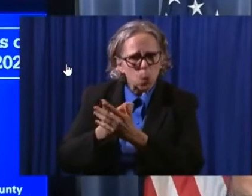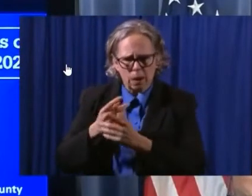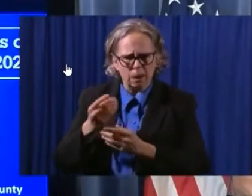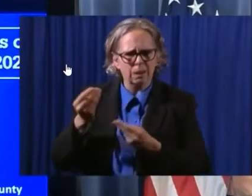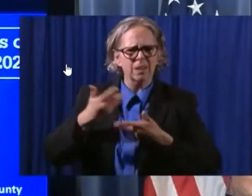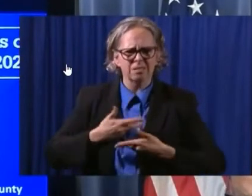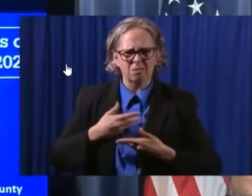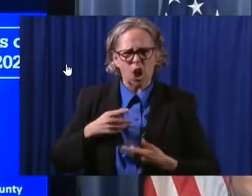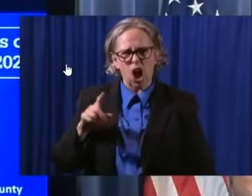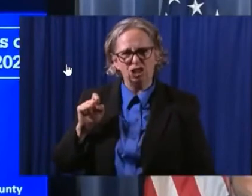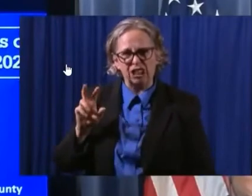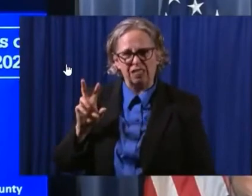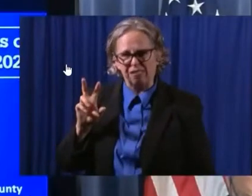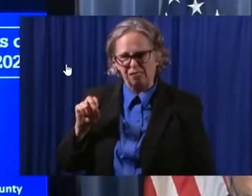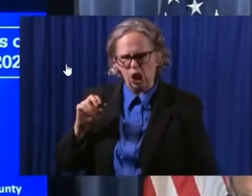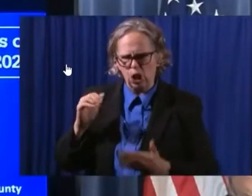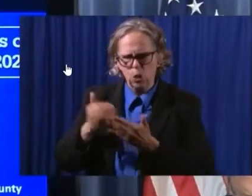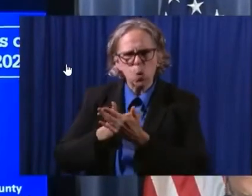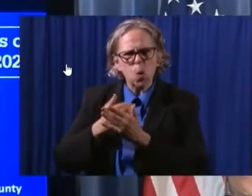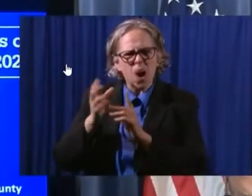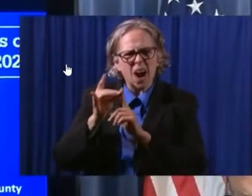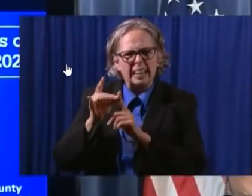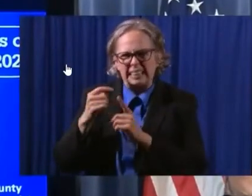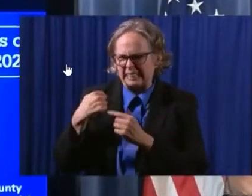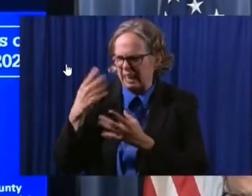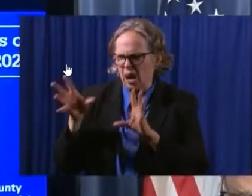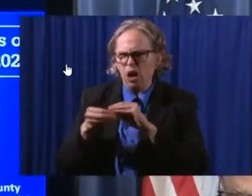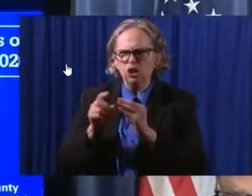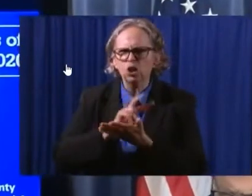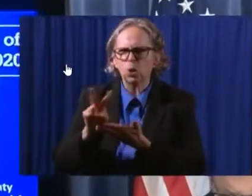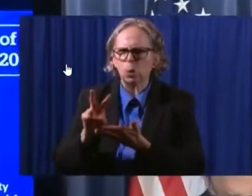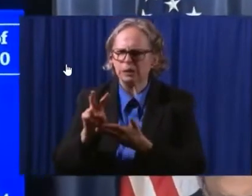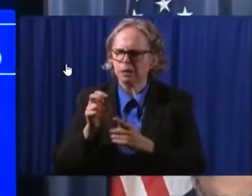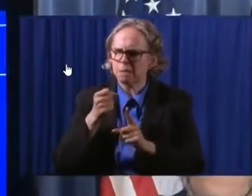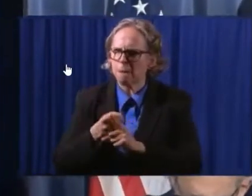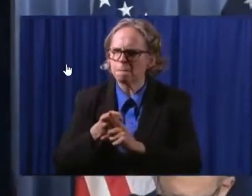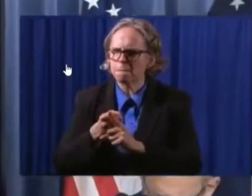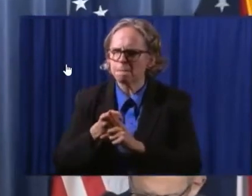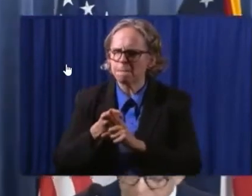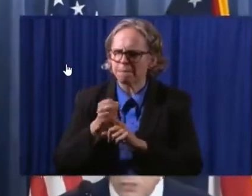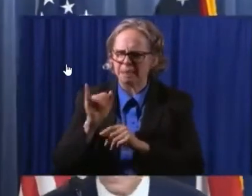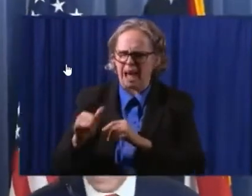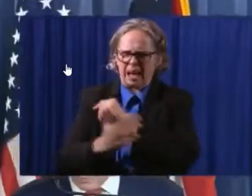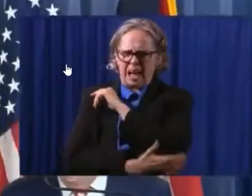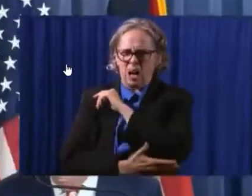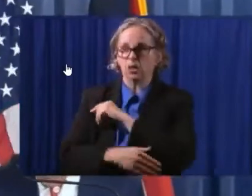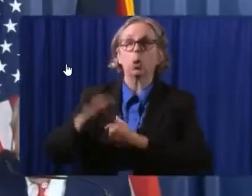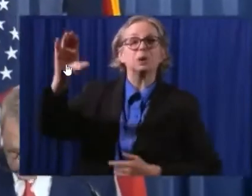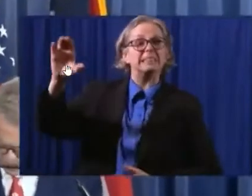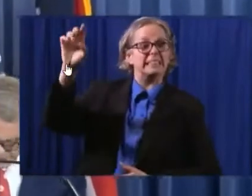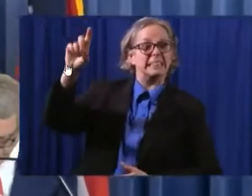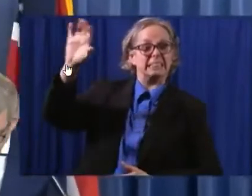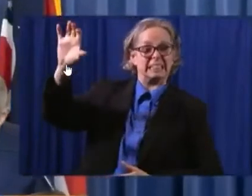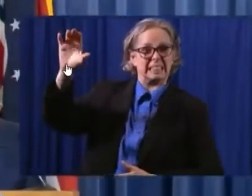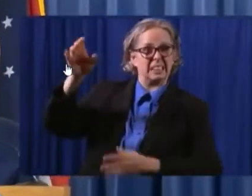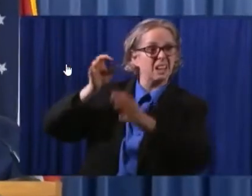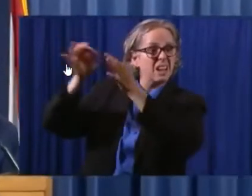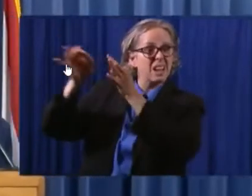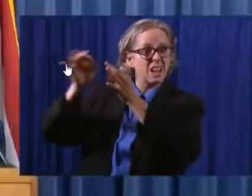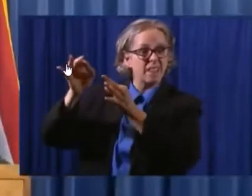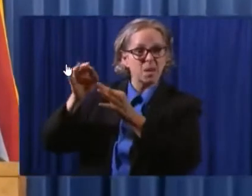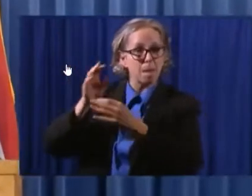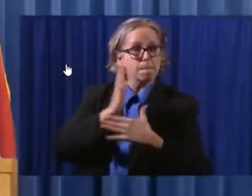last 14 days, which sends them past the CDC's moderately high threshold and are now in the high incident category. Their